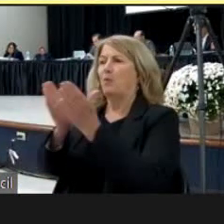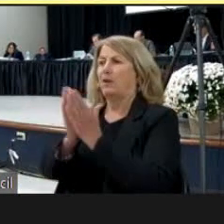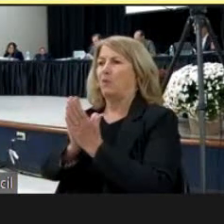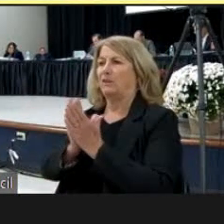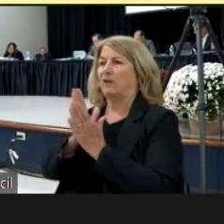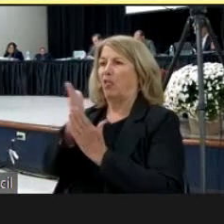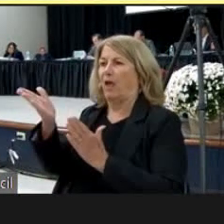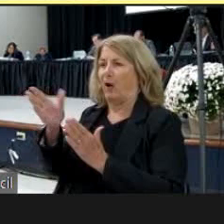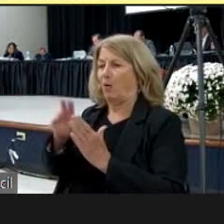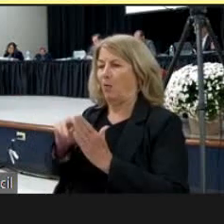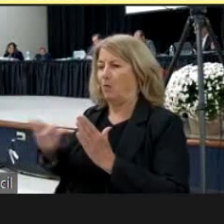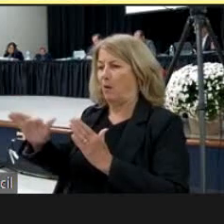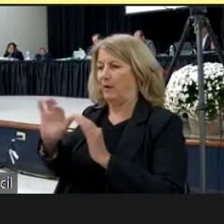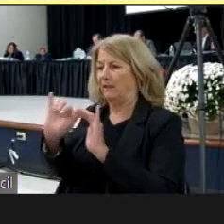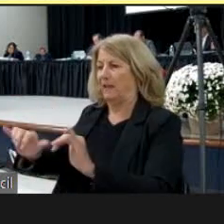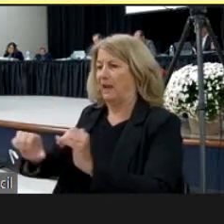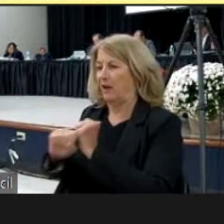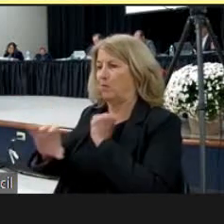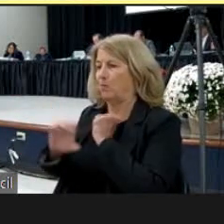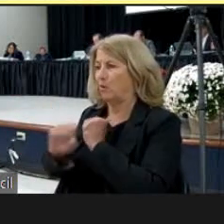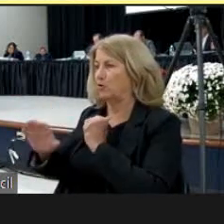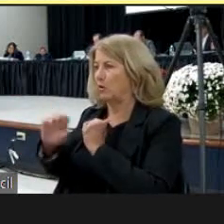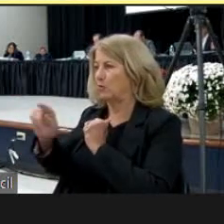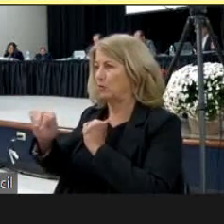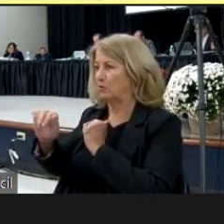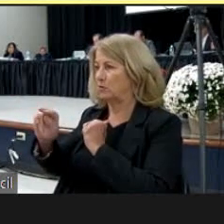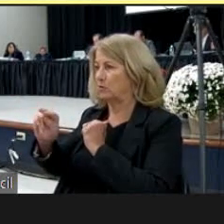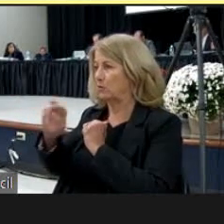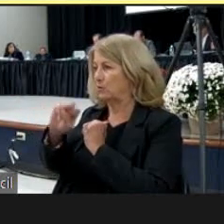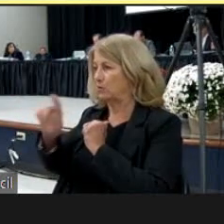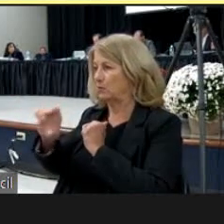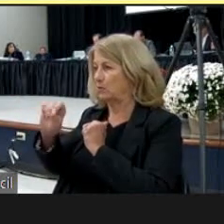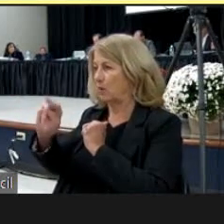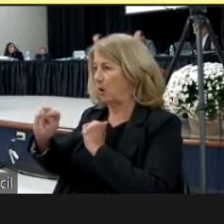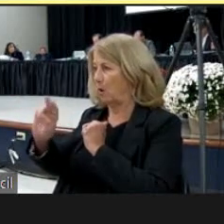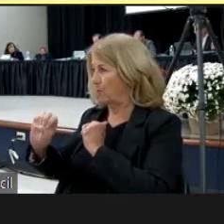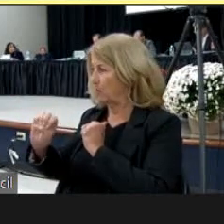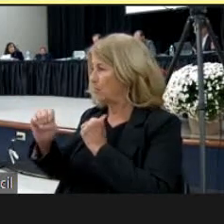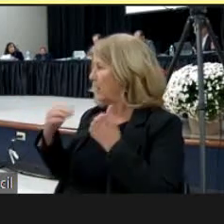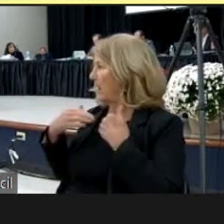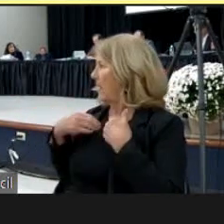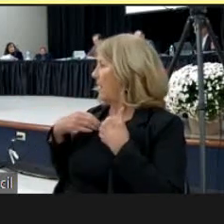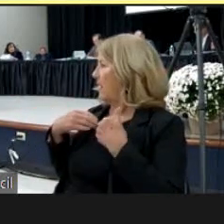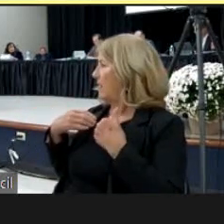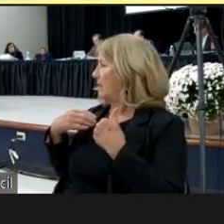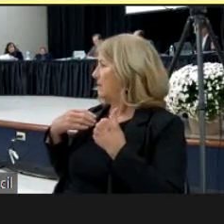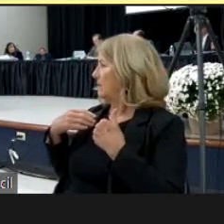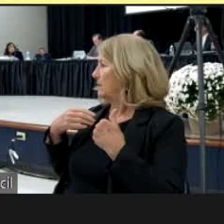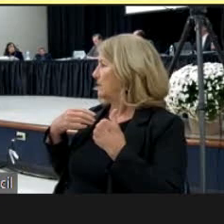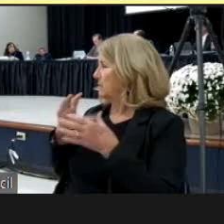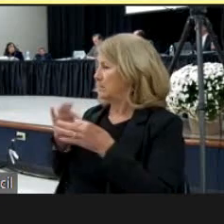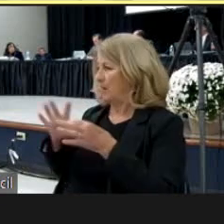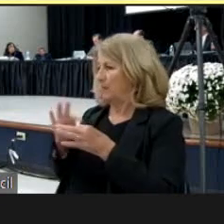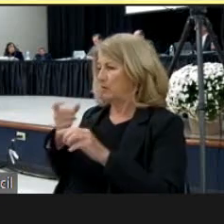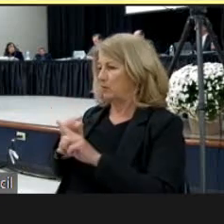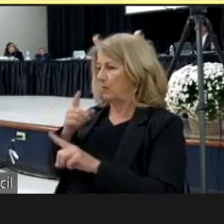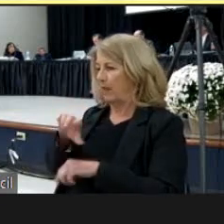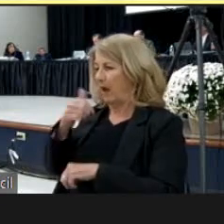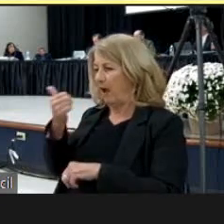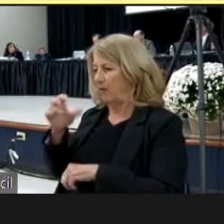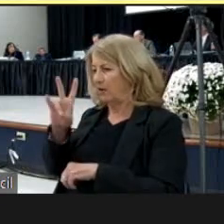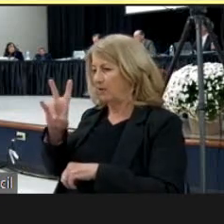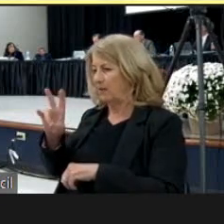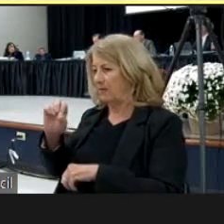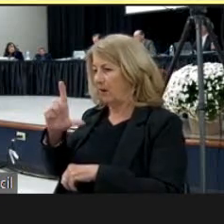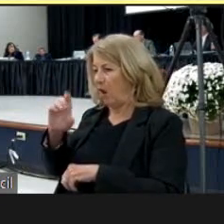stay commercial zoning. But do we have affirmative statements from the other 7 lots, I guess, that they want